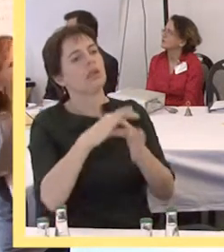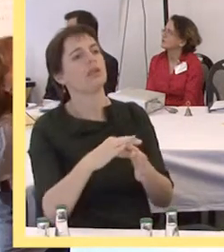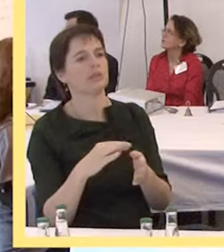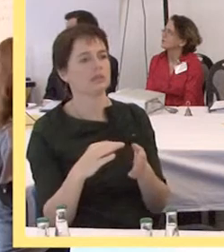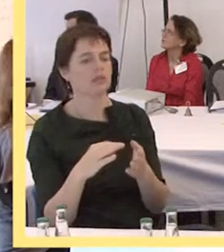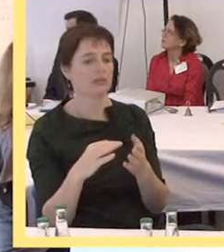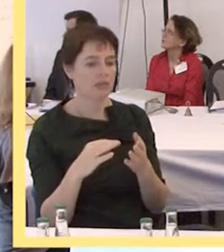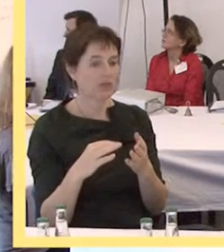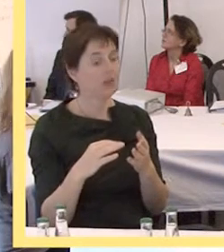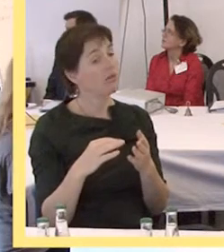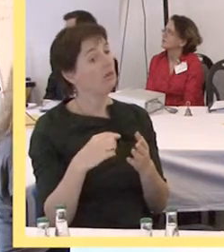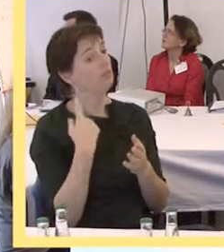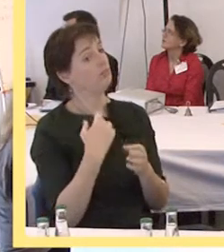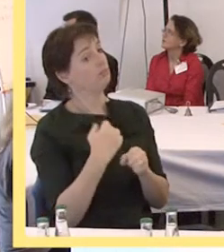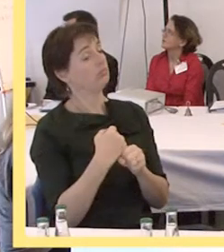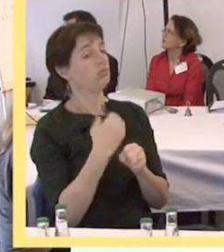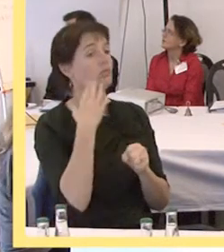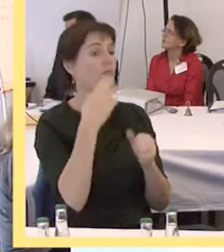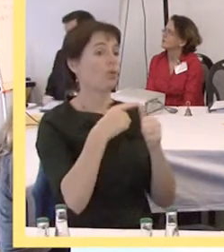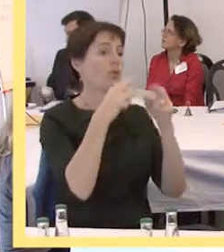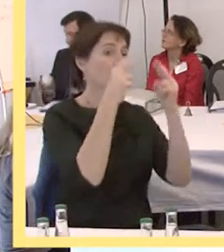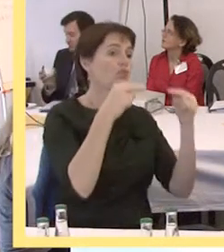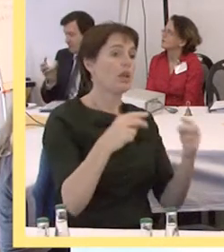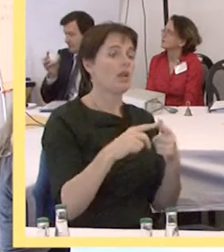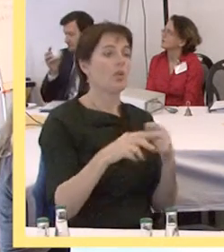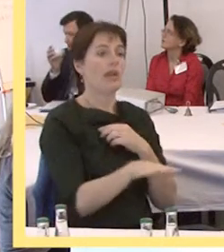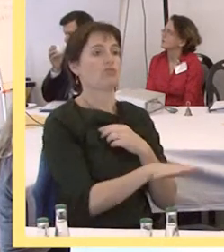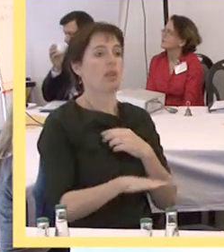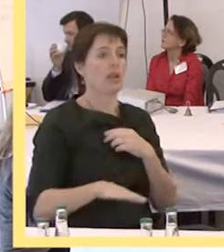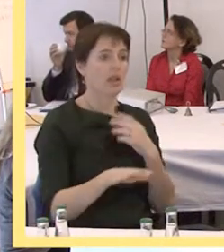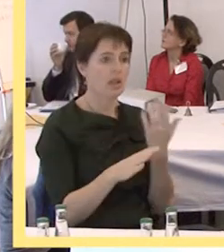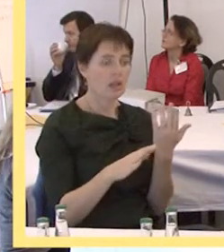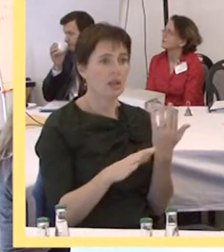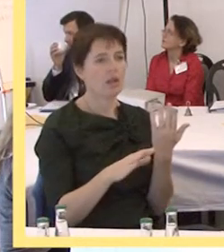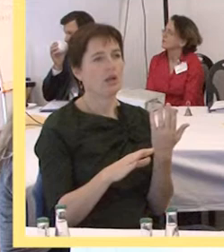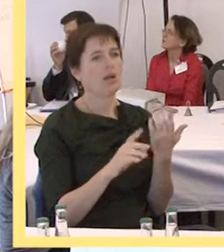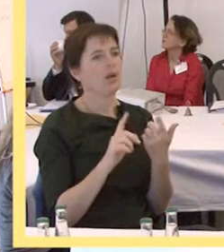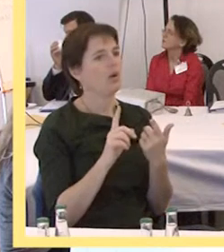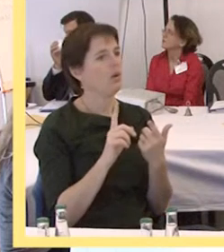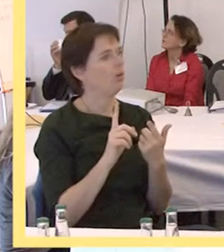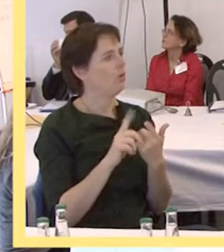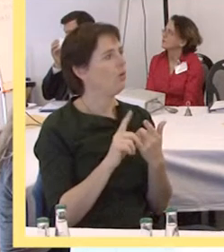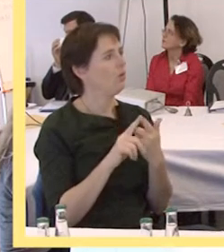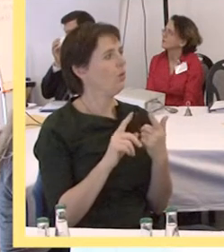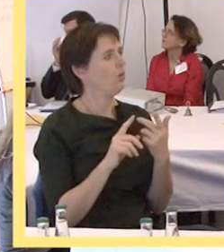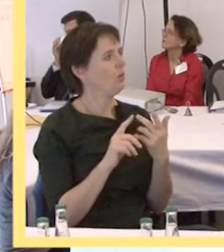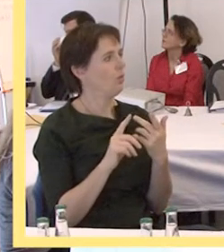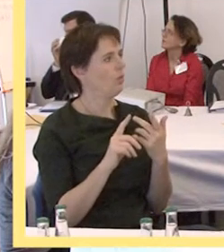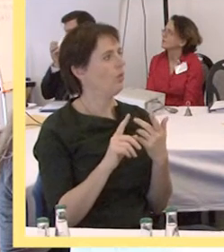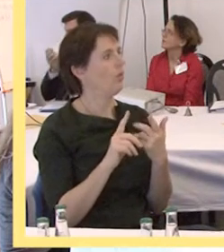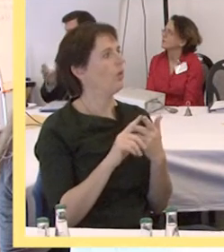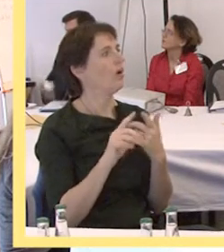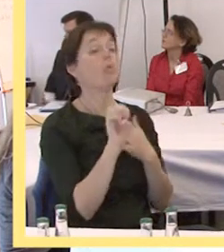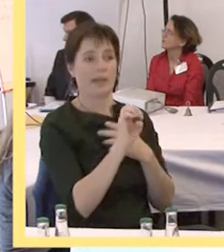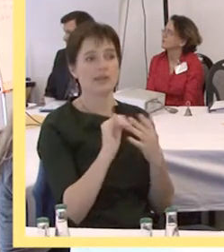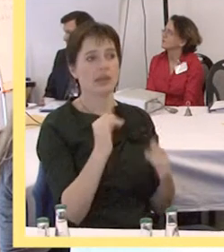handbooks on the international level and on the European level. We had a look, what do they cover, what areas do they cover, what phases do